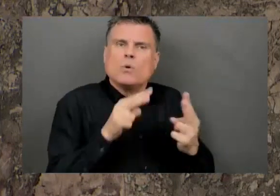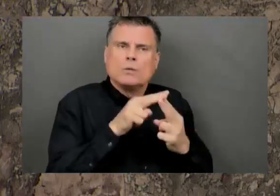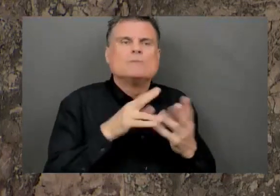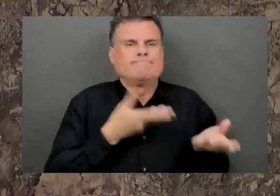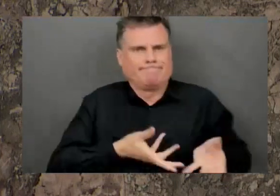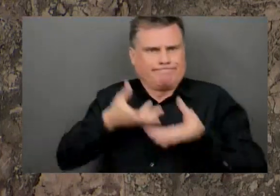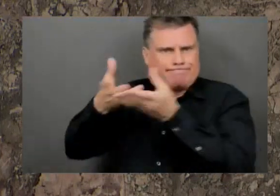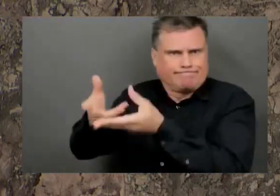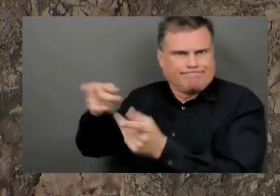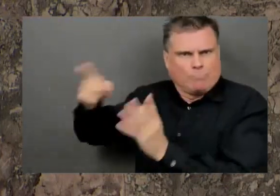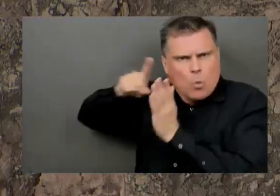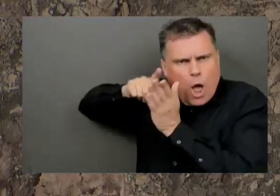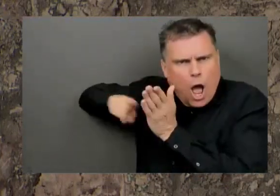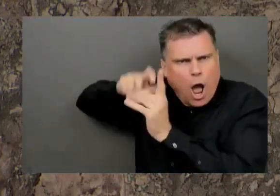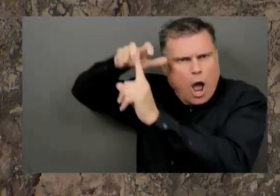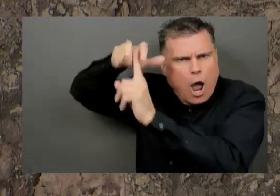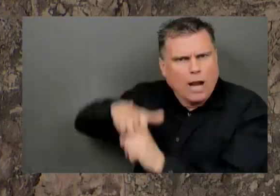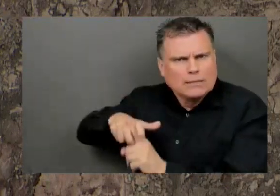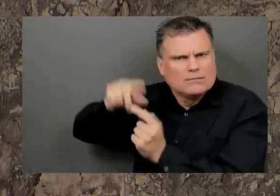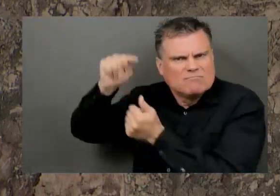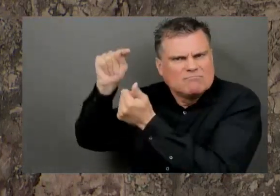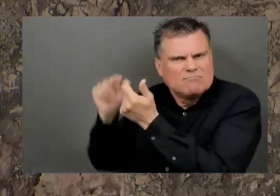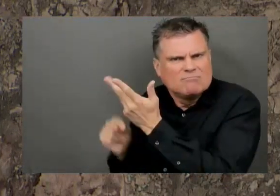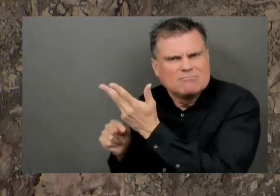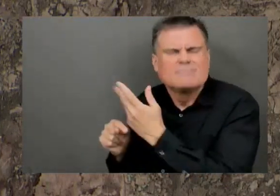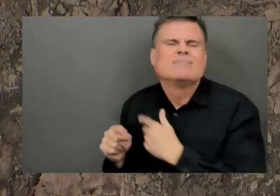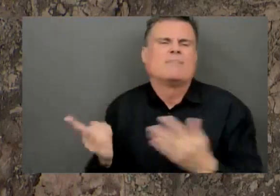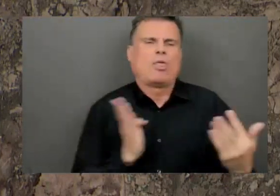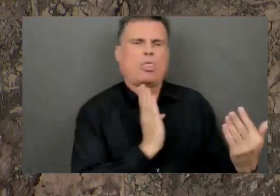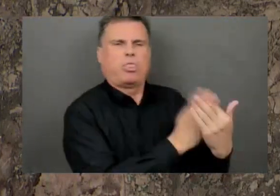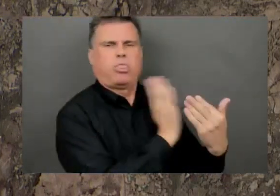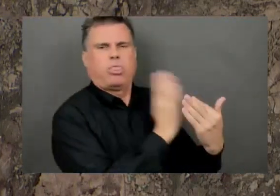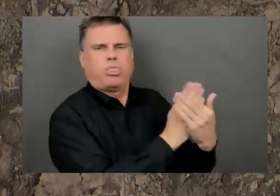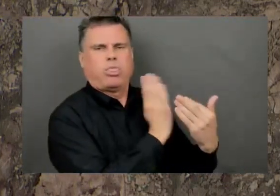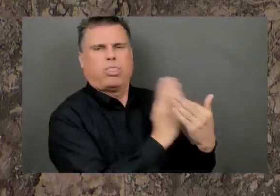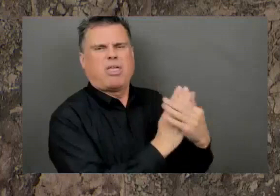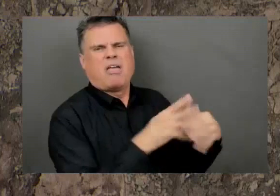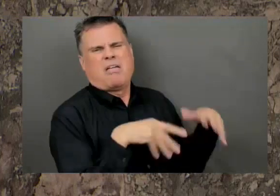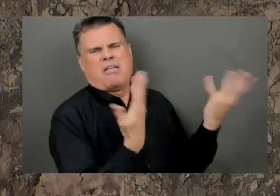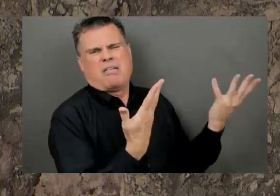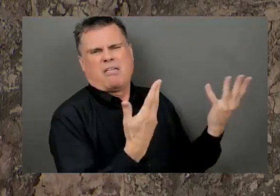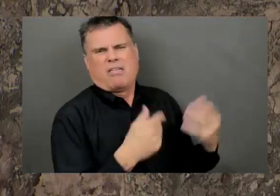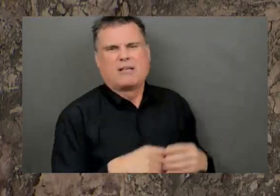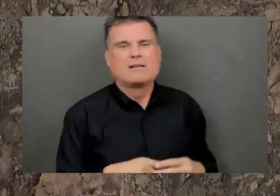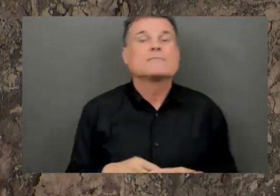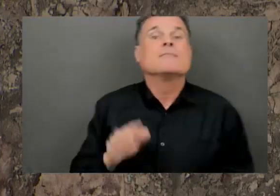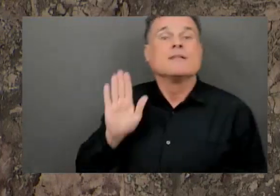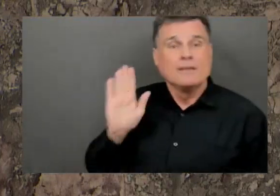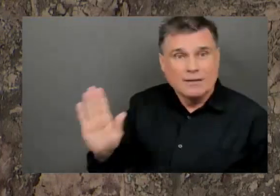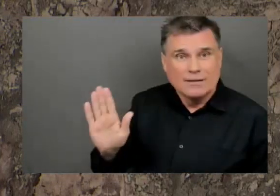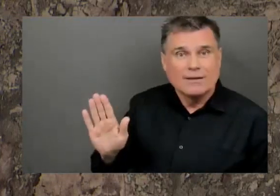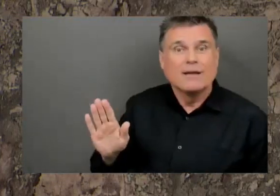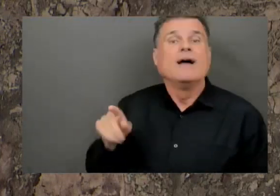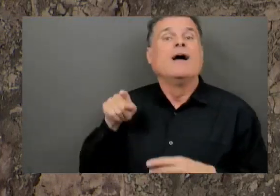undertake that work, and he'll report.